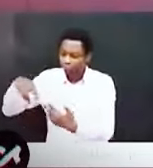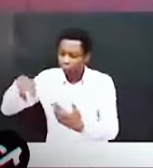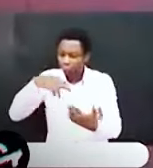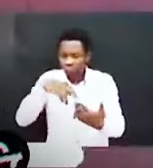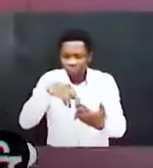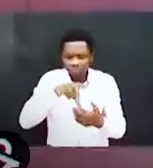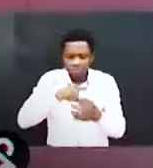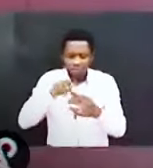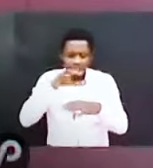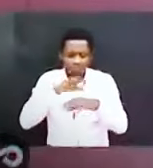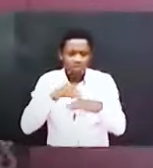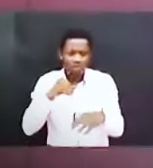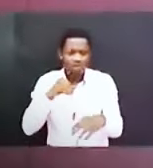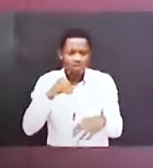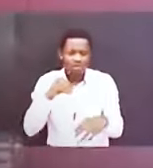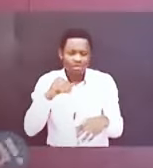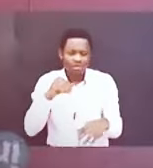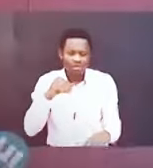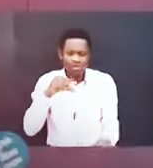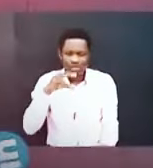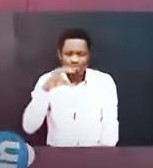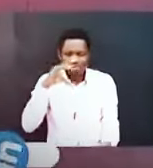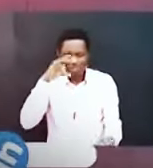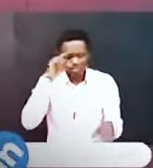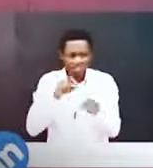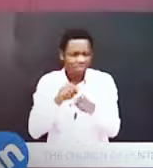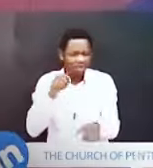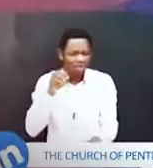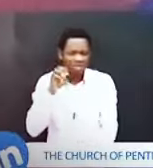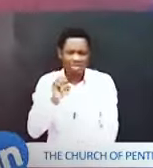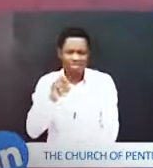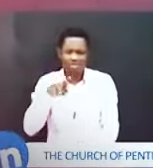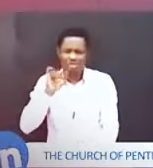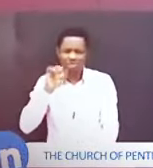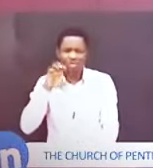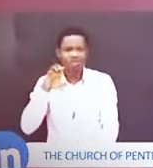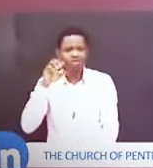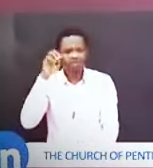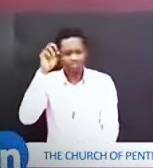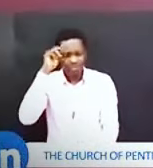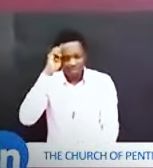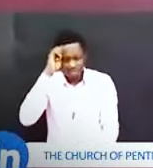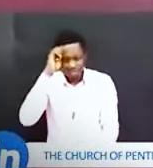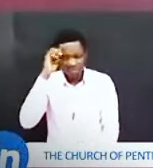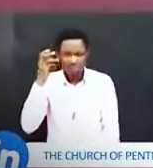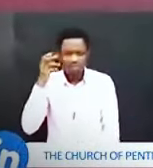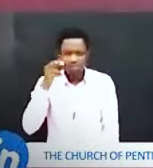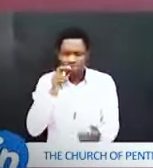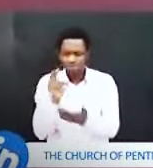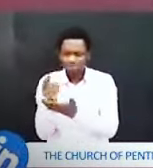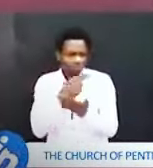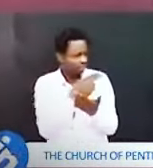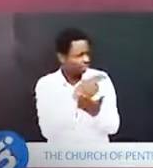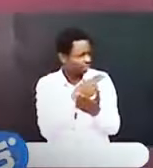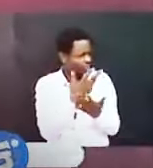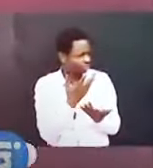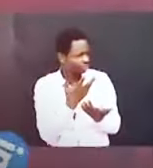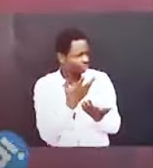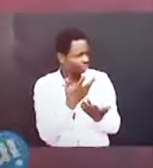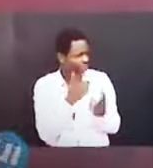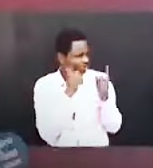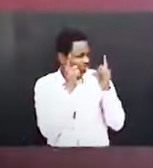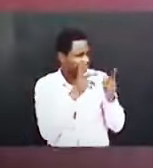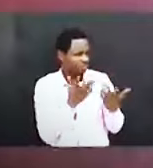Eric. So when she said, Bryric, especially Bryric, I turned and I looked at her. And he said, don't you remember me?